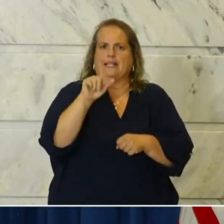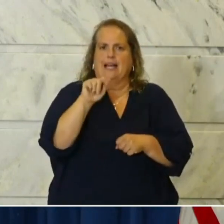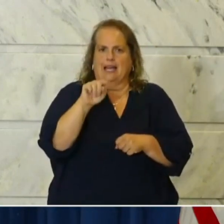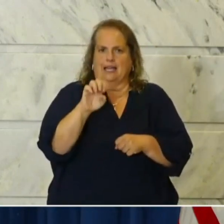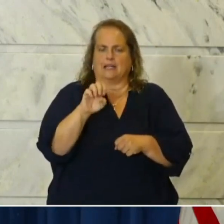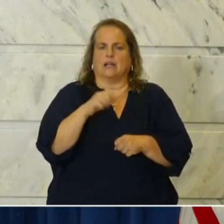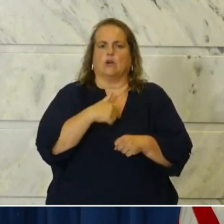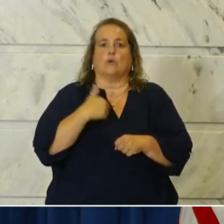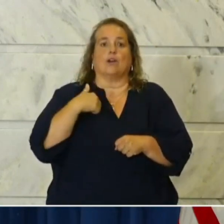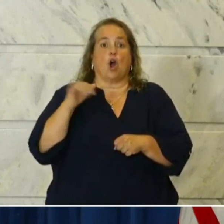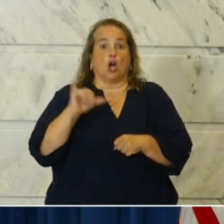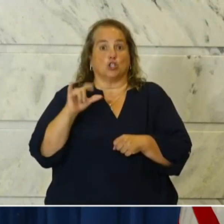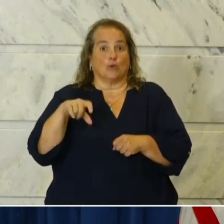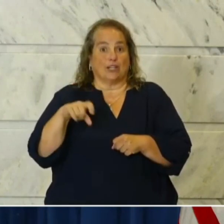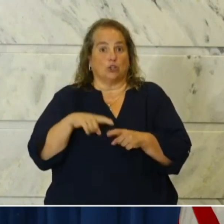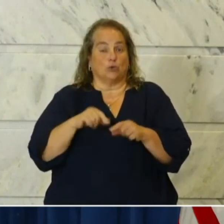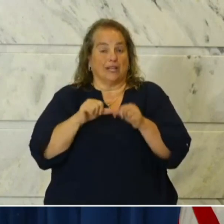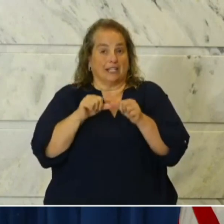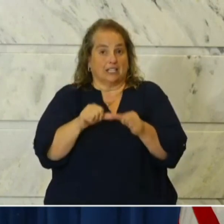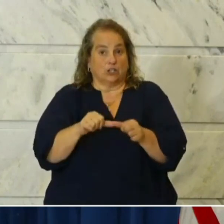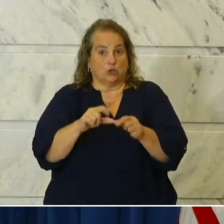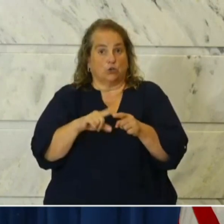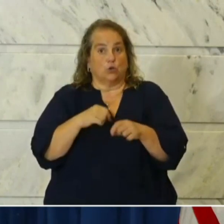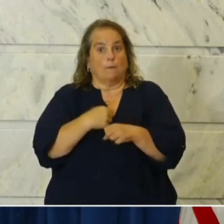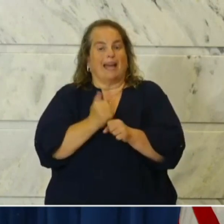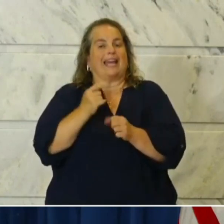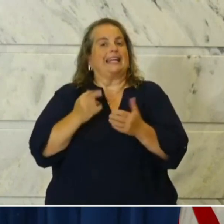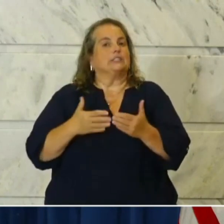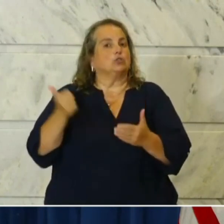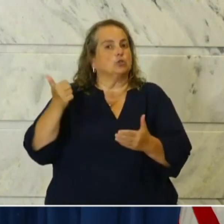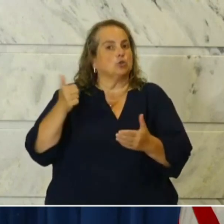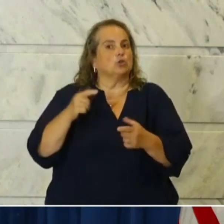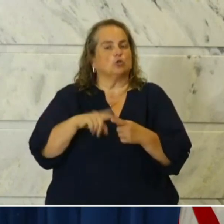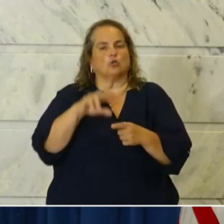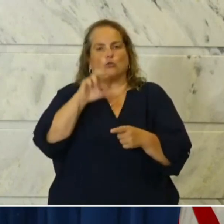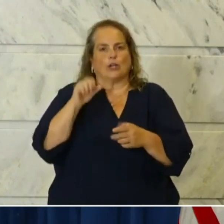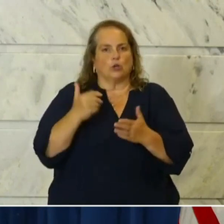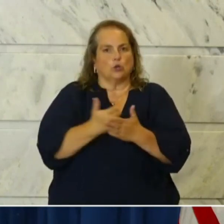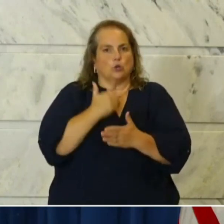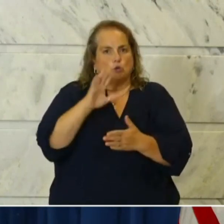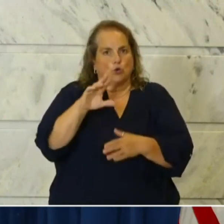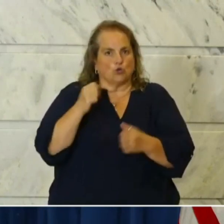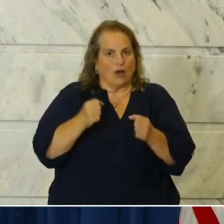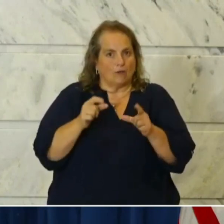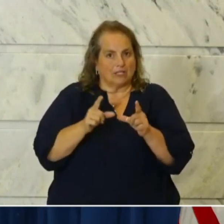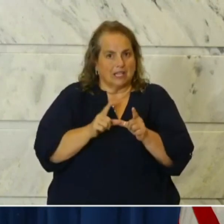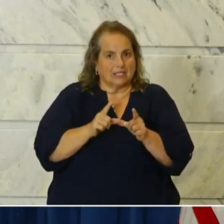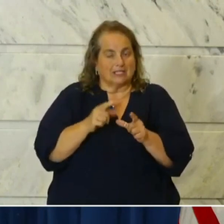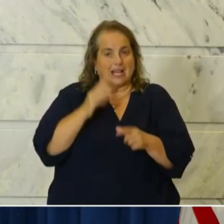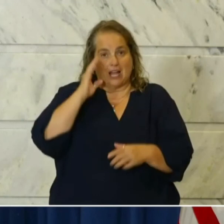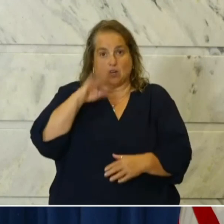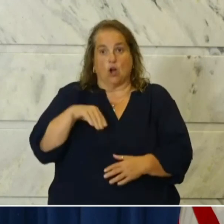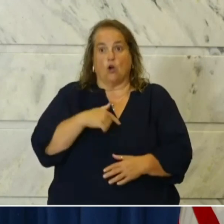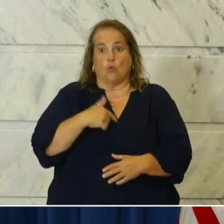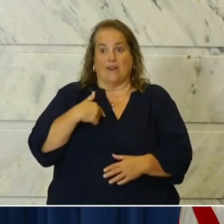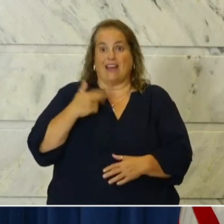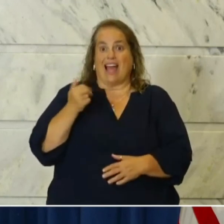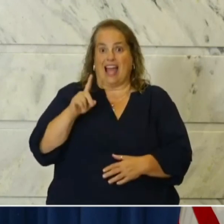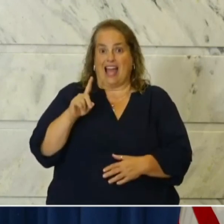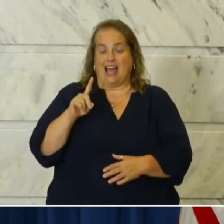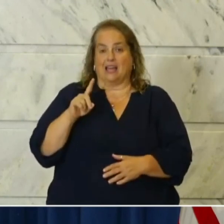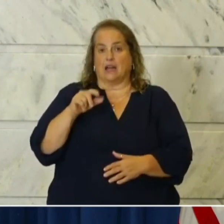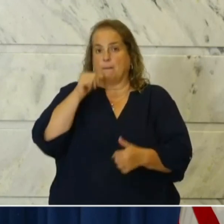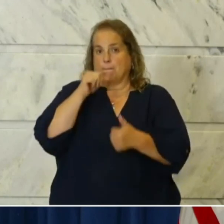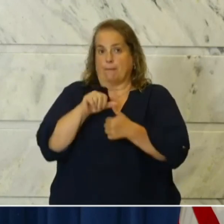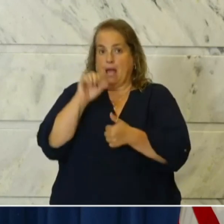We also need to continue to make it easier to renew your driver's license. I know that we've had a mail